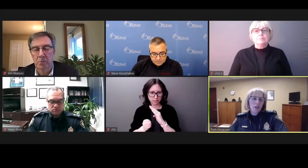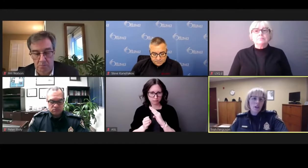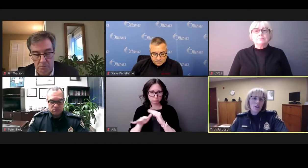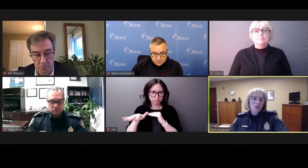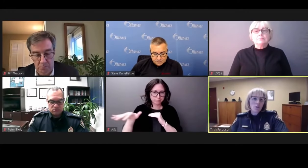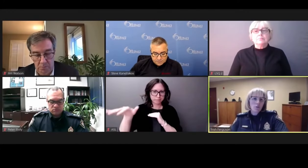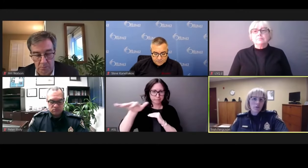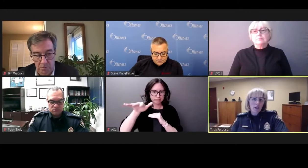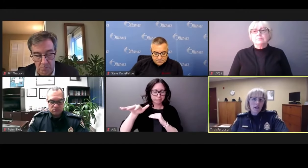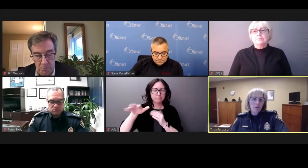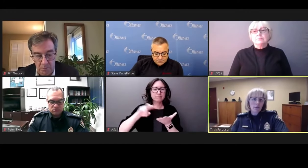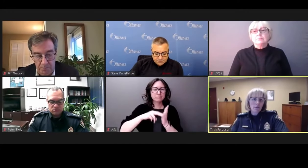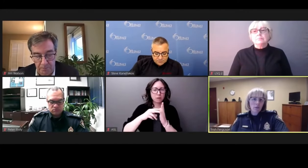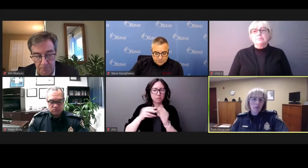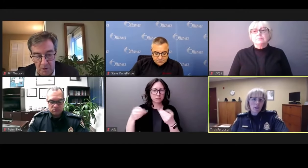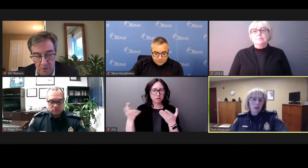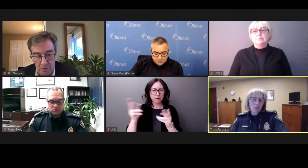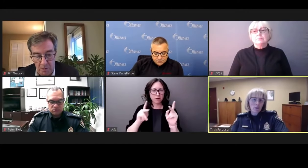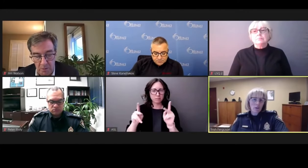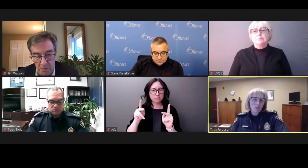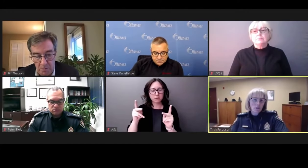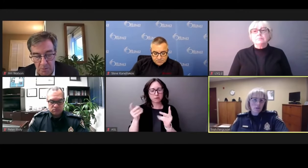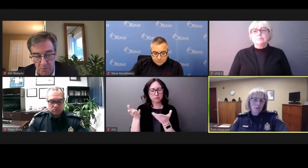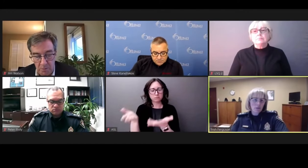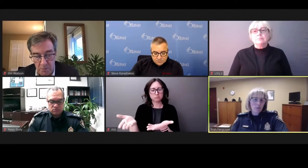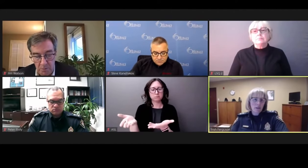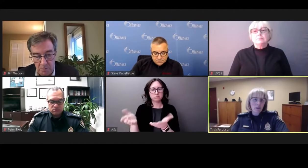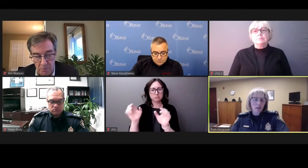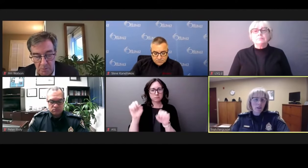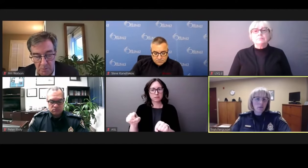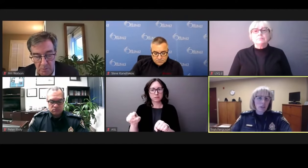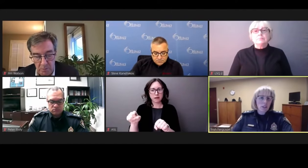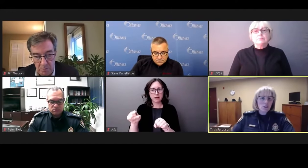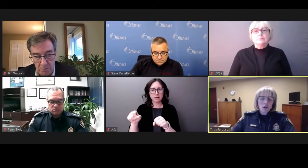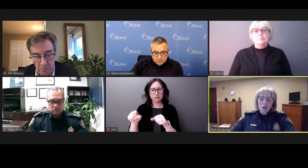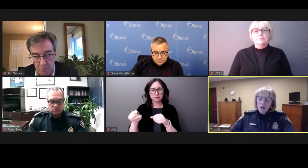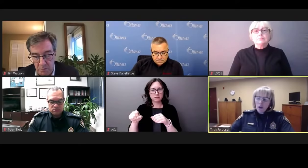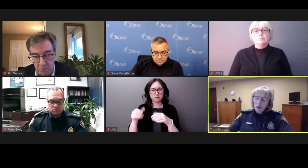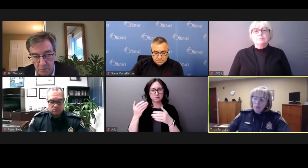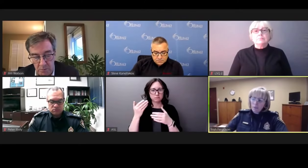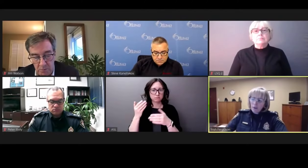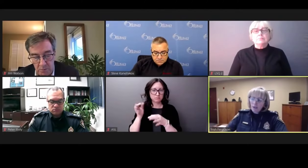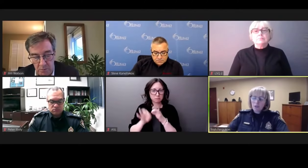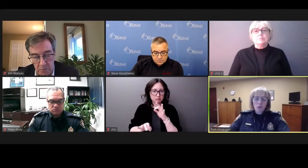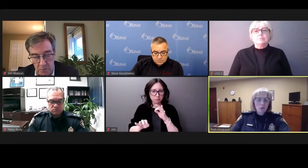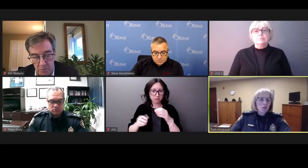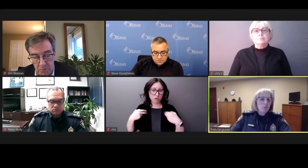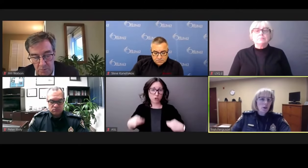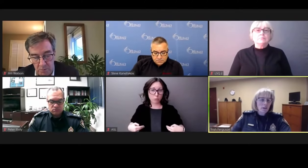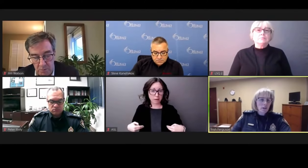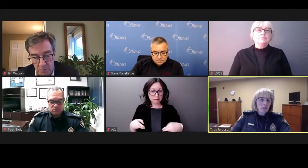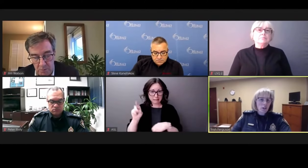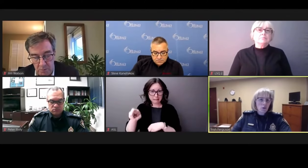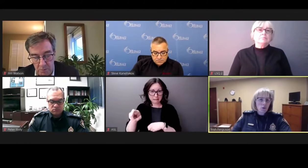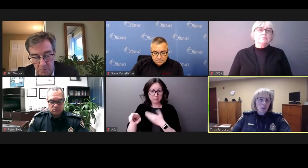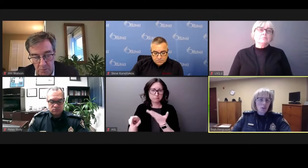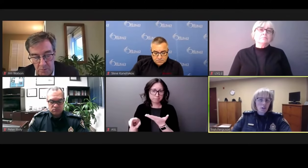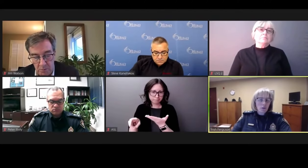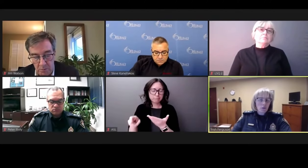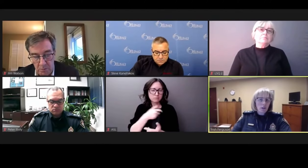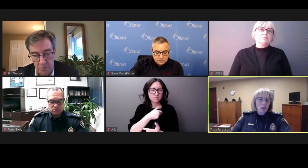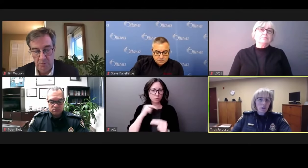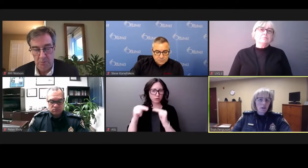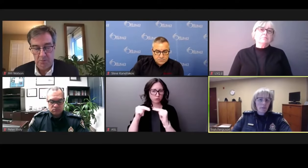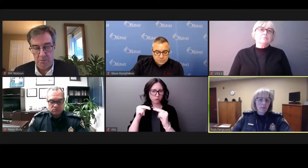to provide people with the opportunity to some basic human needs. And so this was part of a negotiation